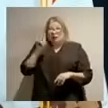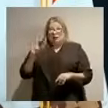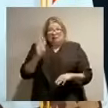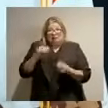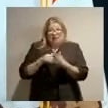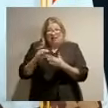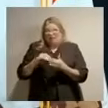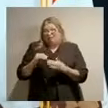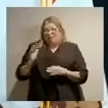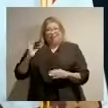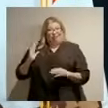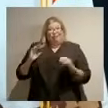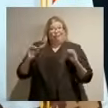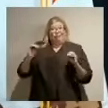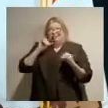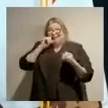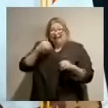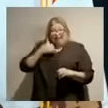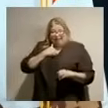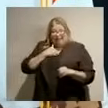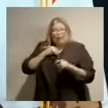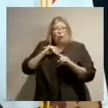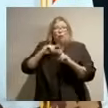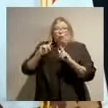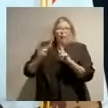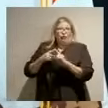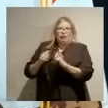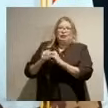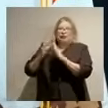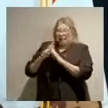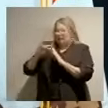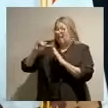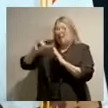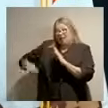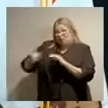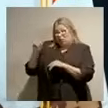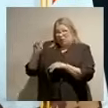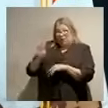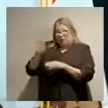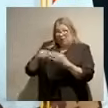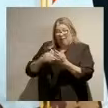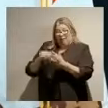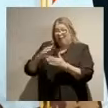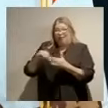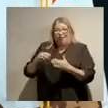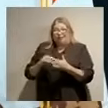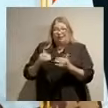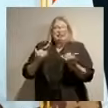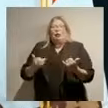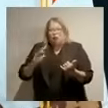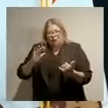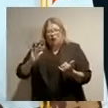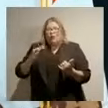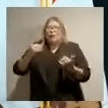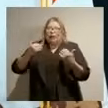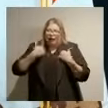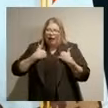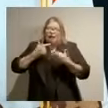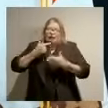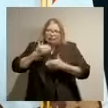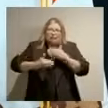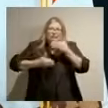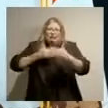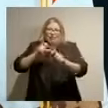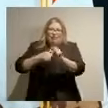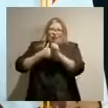eligible under the Mental Health Services Act when it was originally conceived. That $1 billion doesn't go in effect fast enough. There's an implementation phase. We'll be updating on